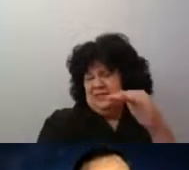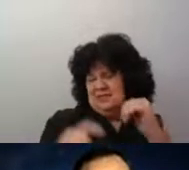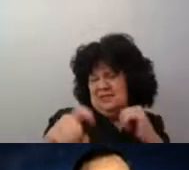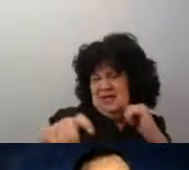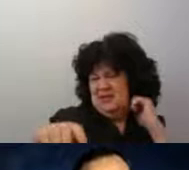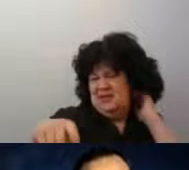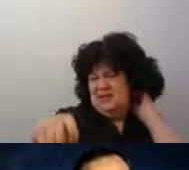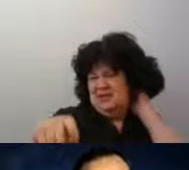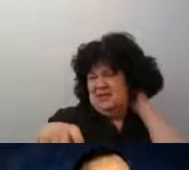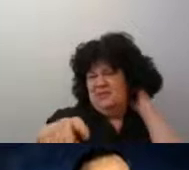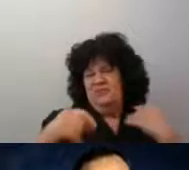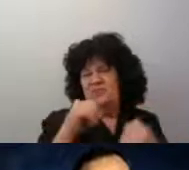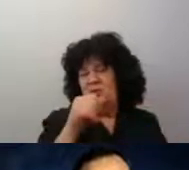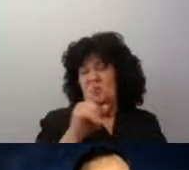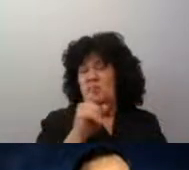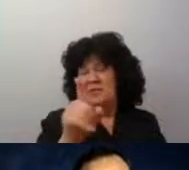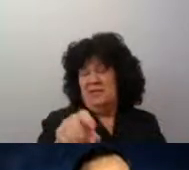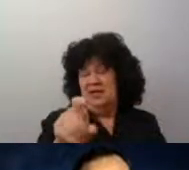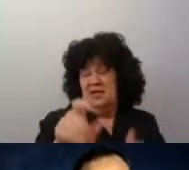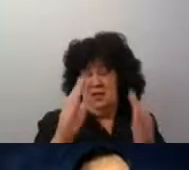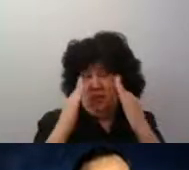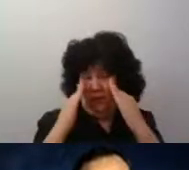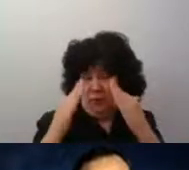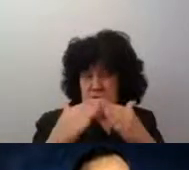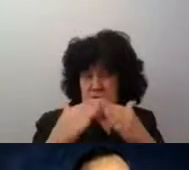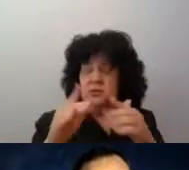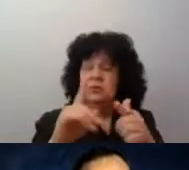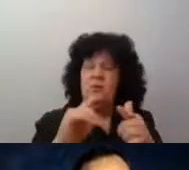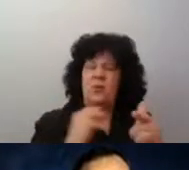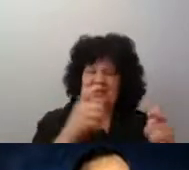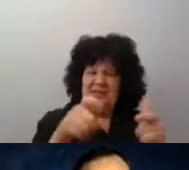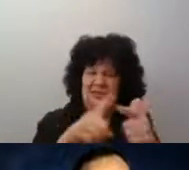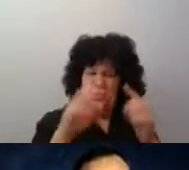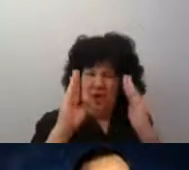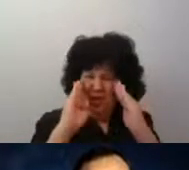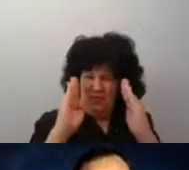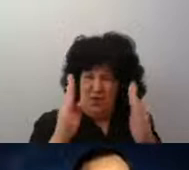necessarily focus our attention on, just to narrow our focus a little bit.